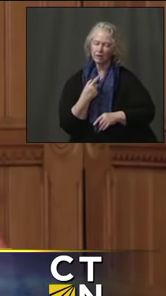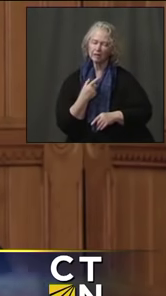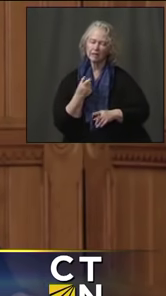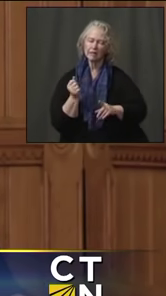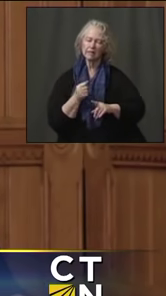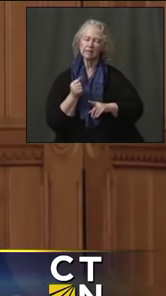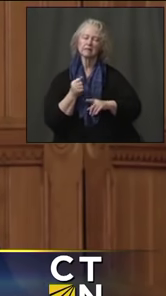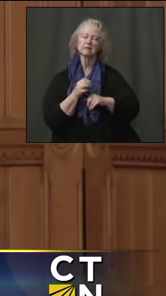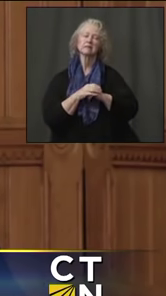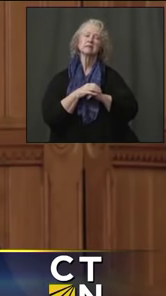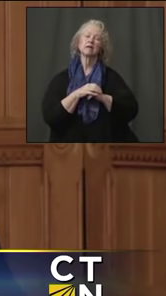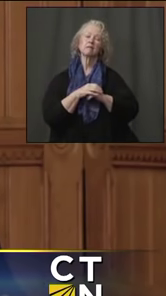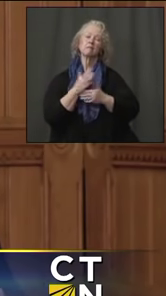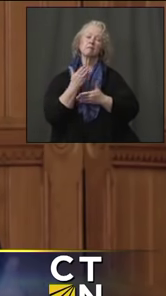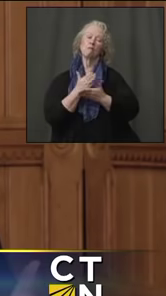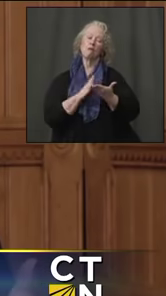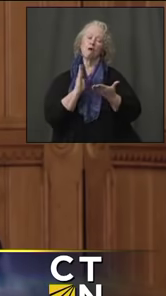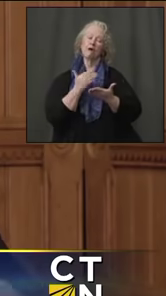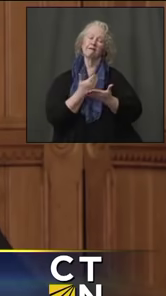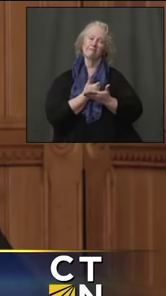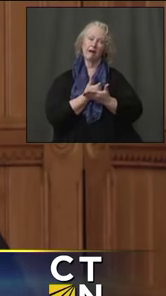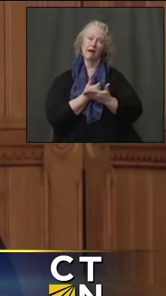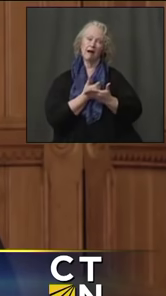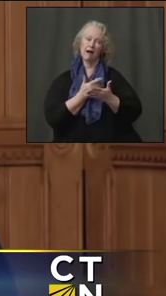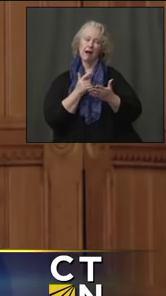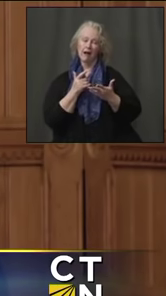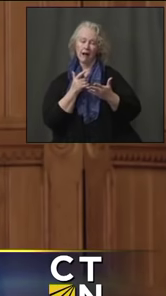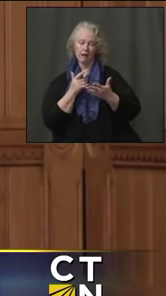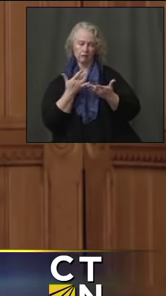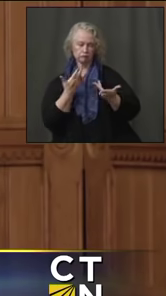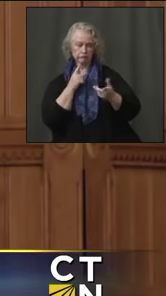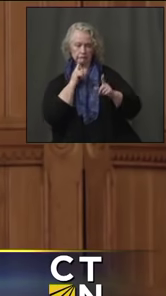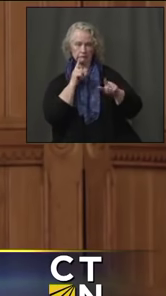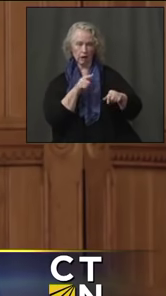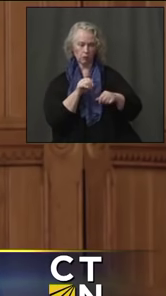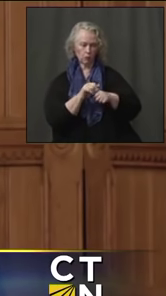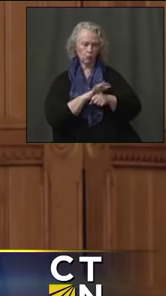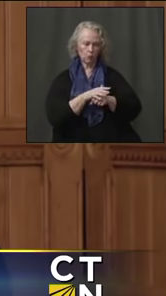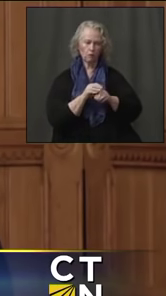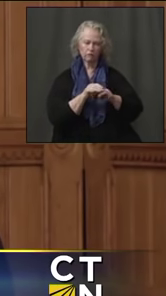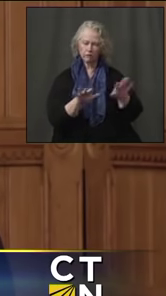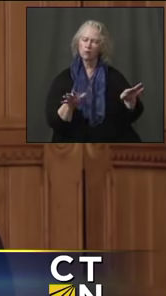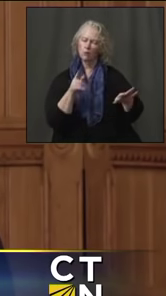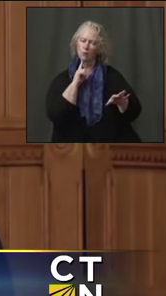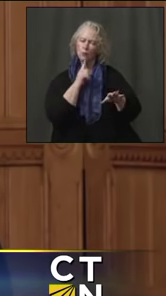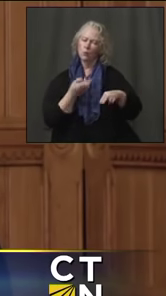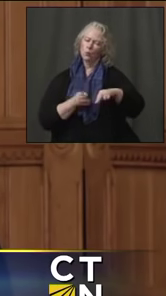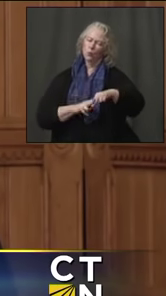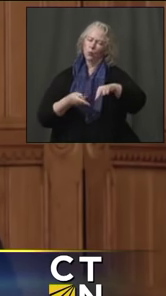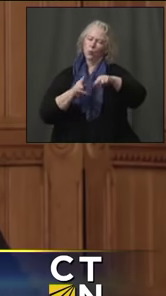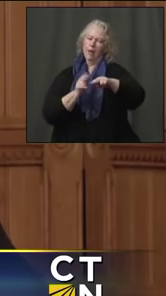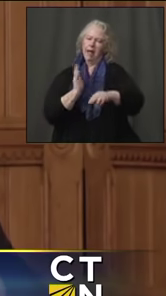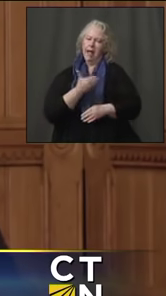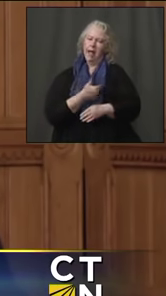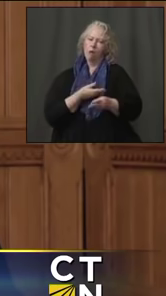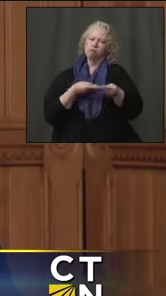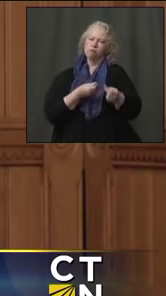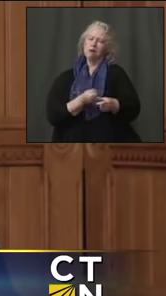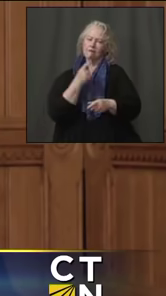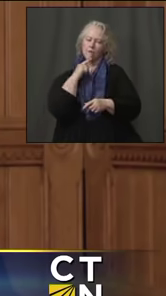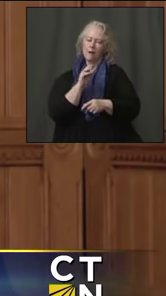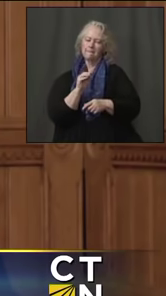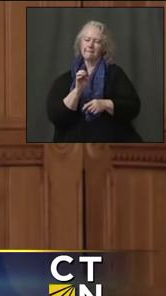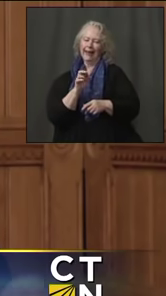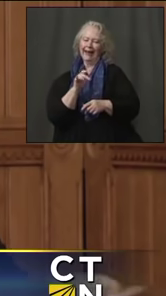Part of our response measures to COVID, naturally we're going to see an increase in Medicaid volume. But through the leadership